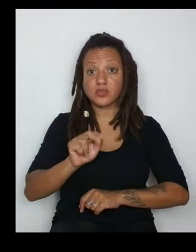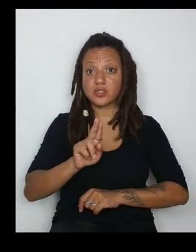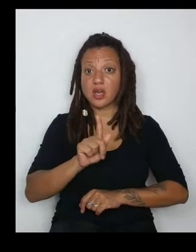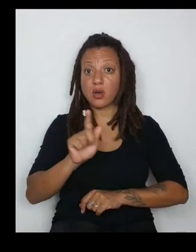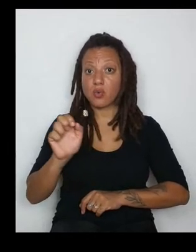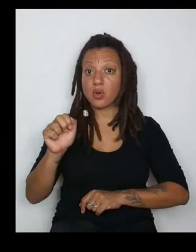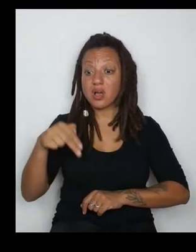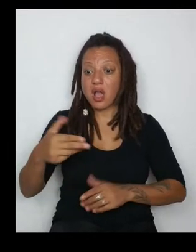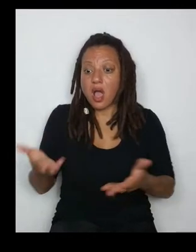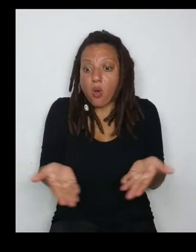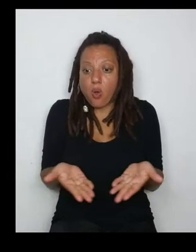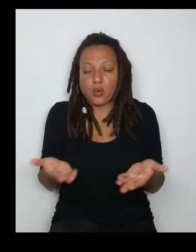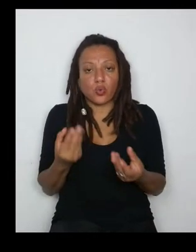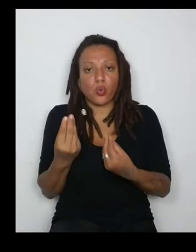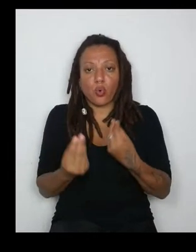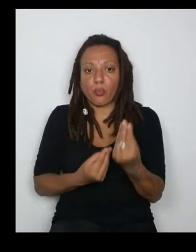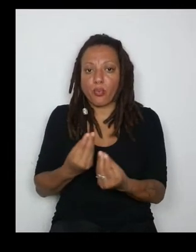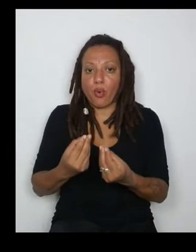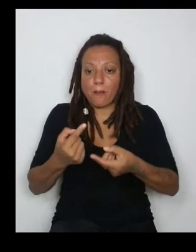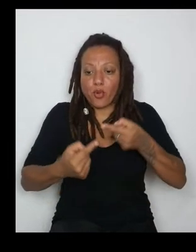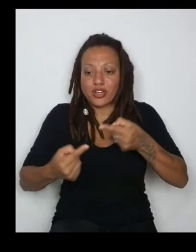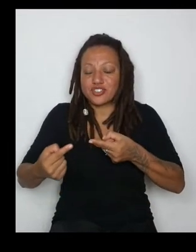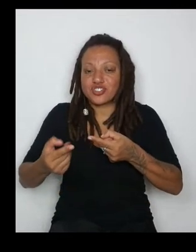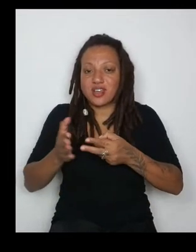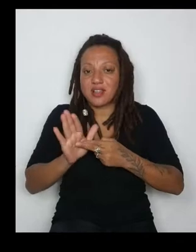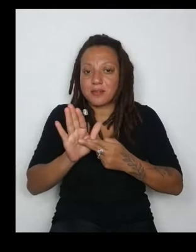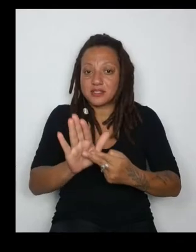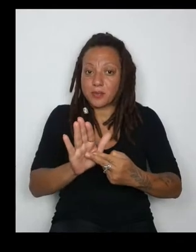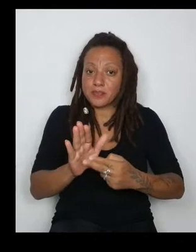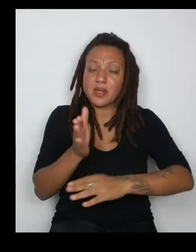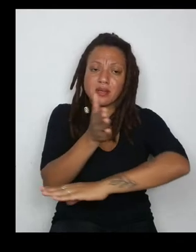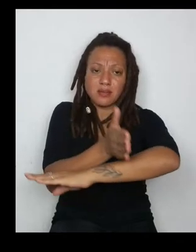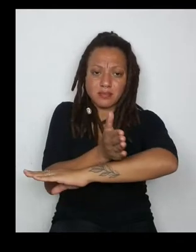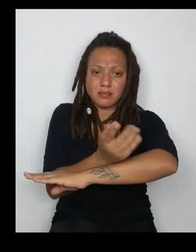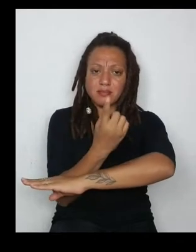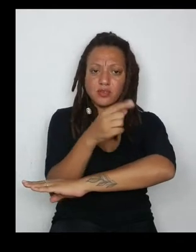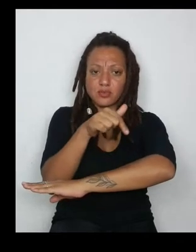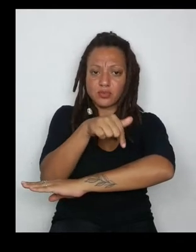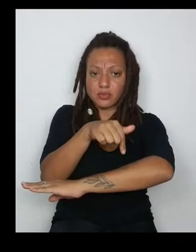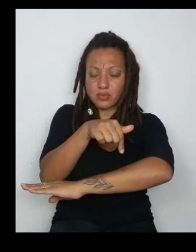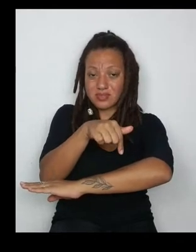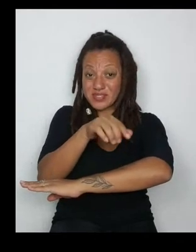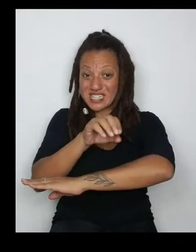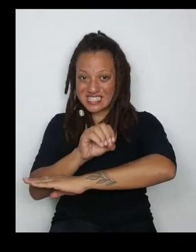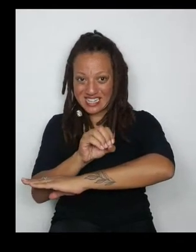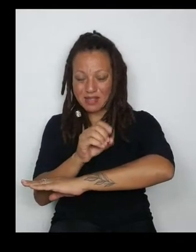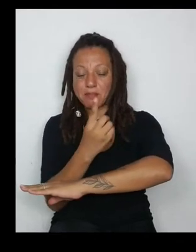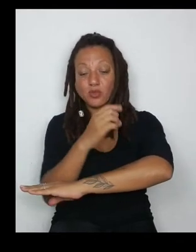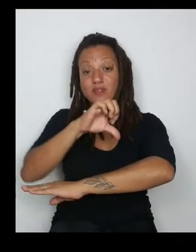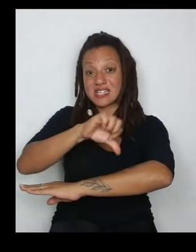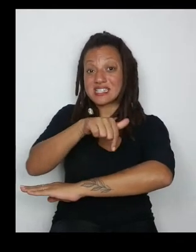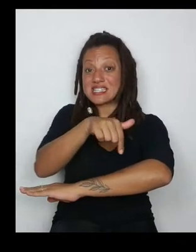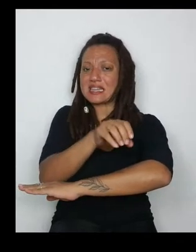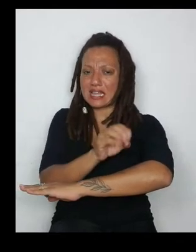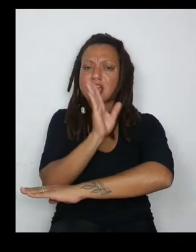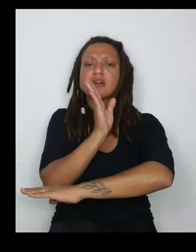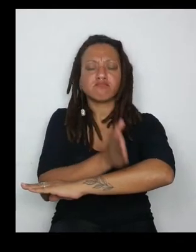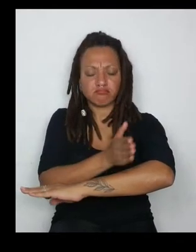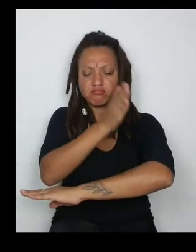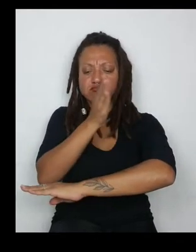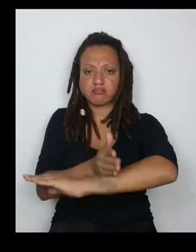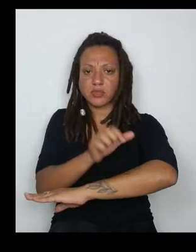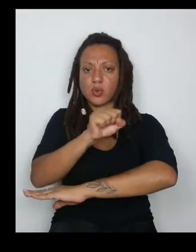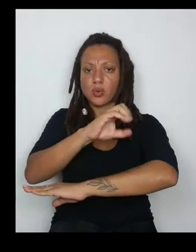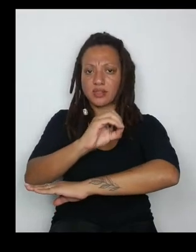in the 70s and going through to those debates in the 80s and 90s and through the social history you know vividly articulated and much struggled